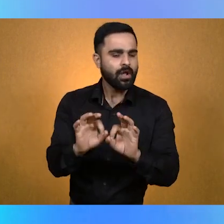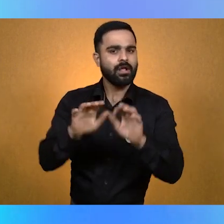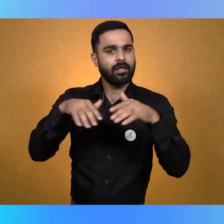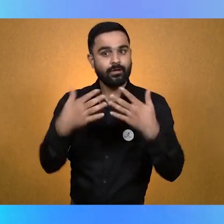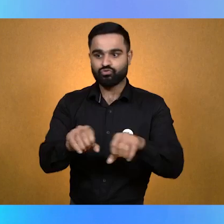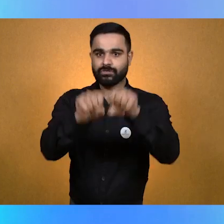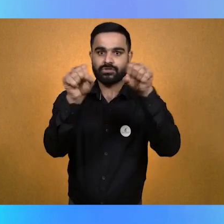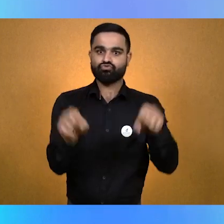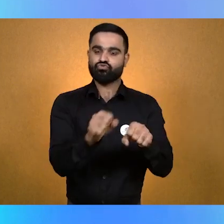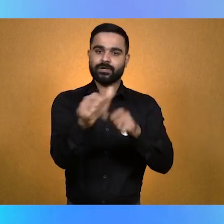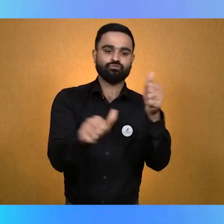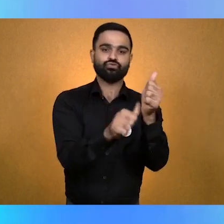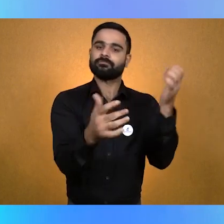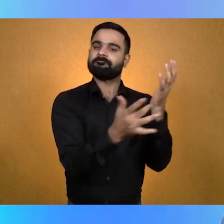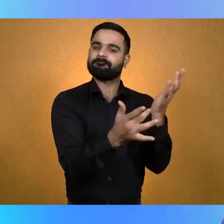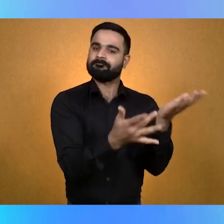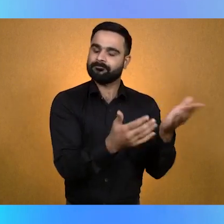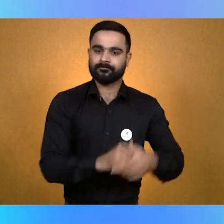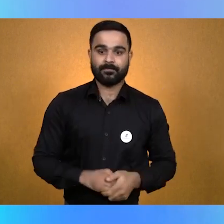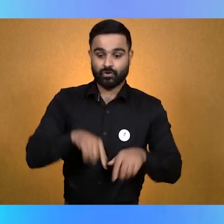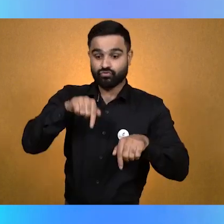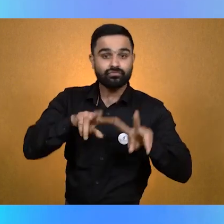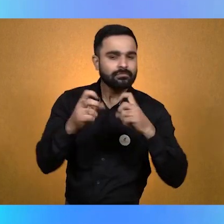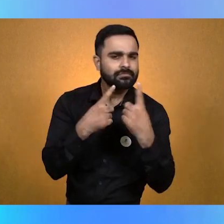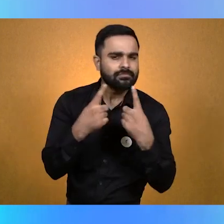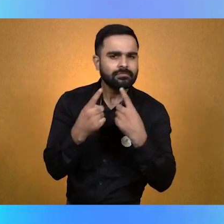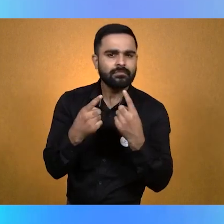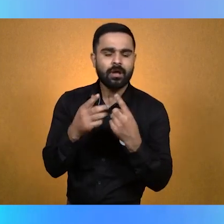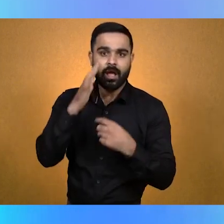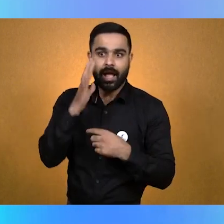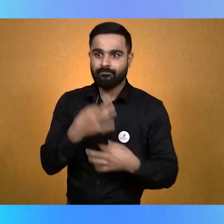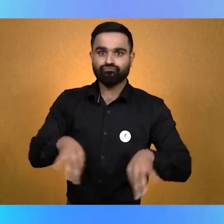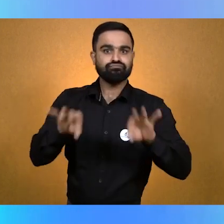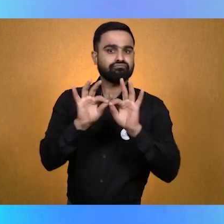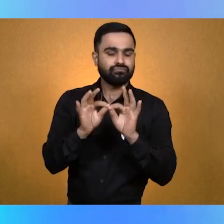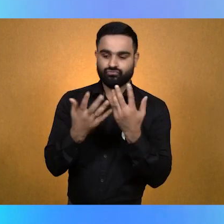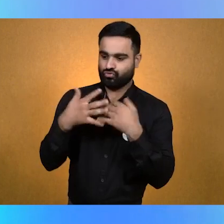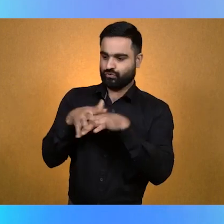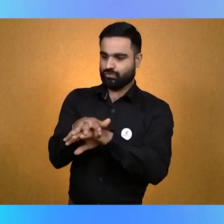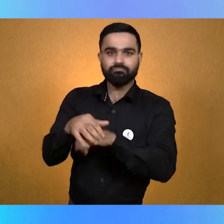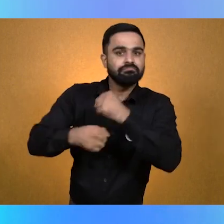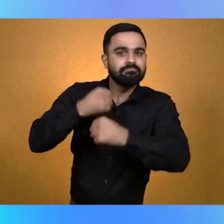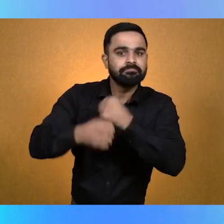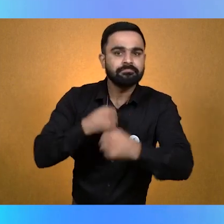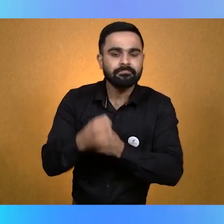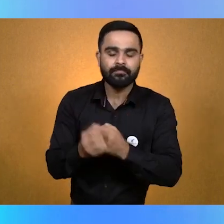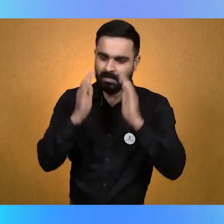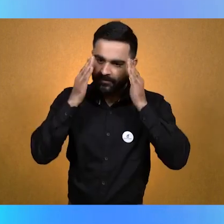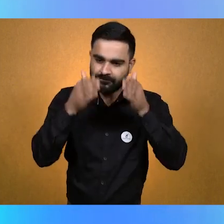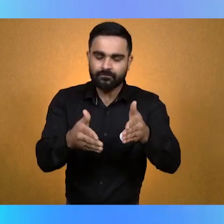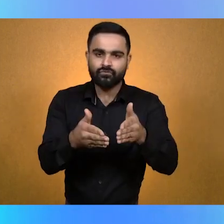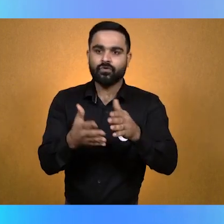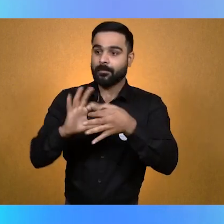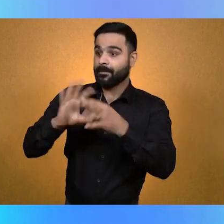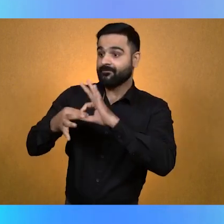as assistive technology. Today we talk about the need and the importance of inclusive sport with a focus on